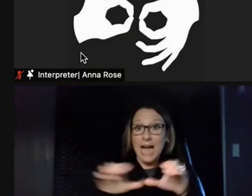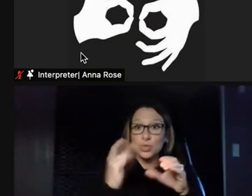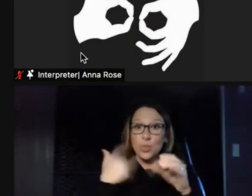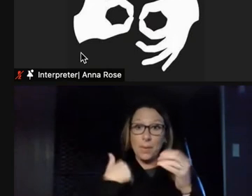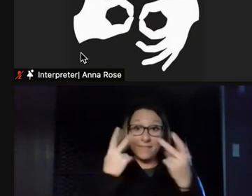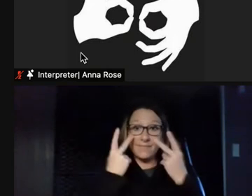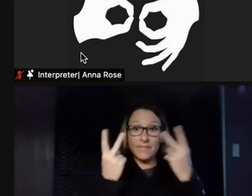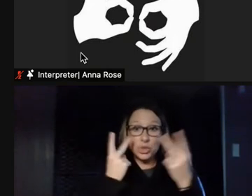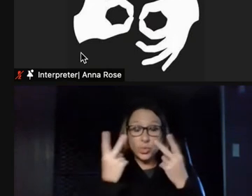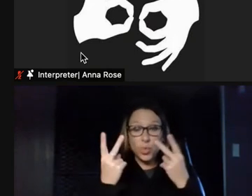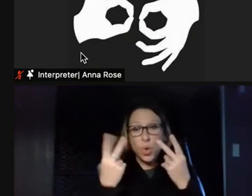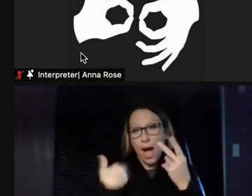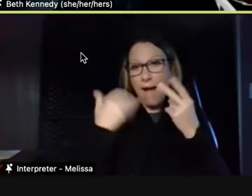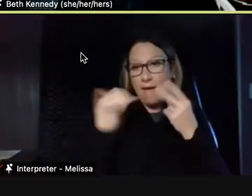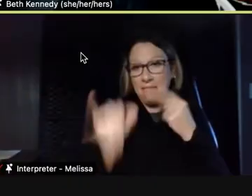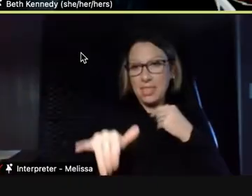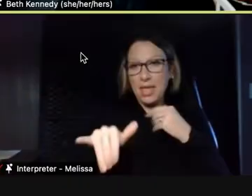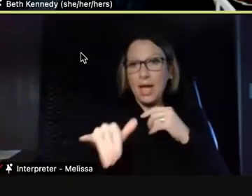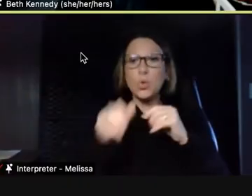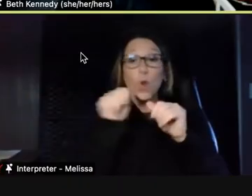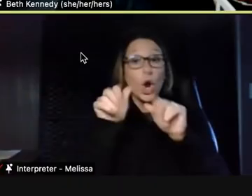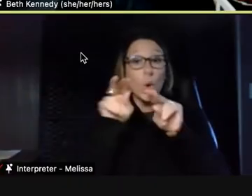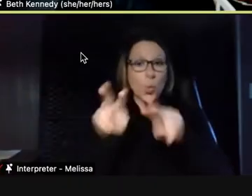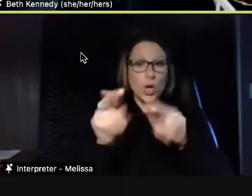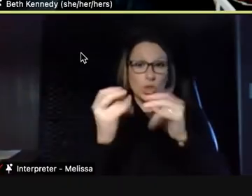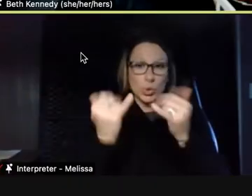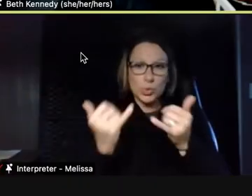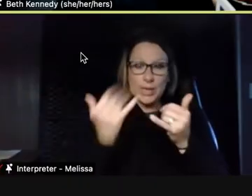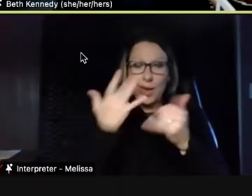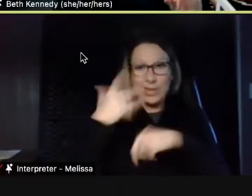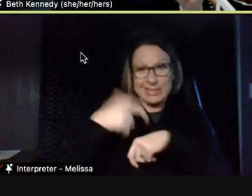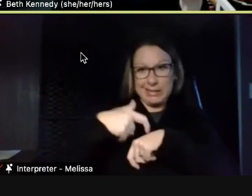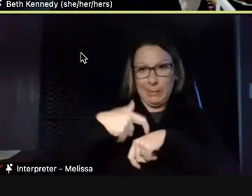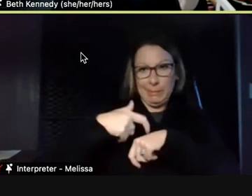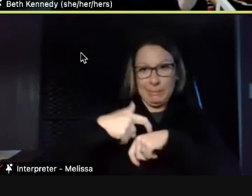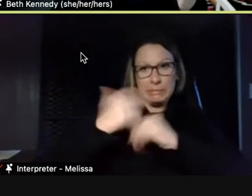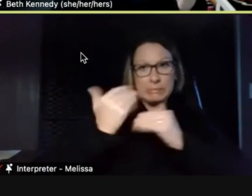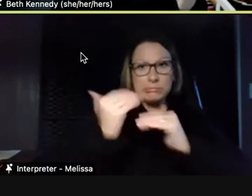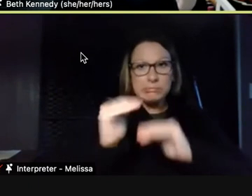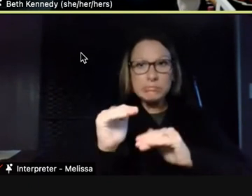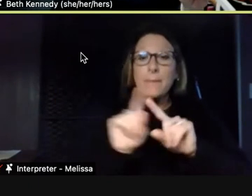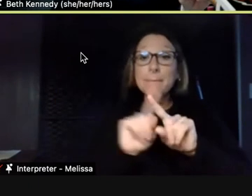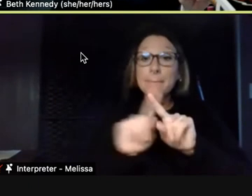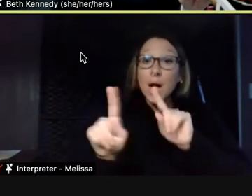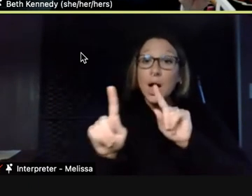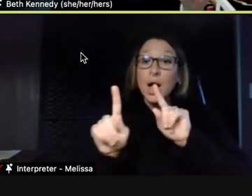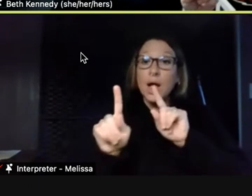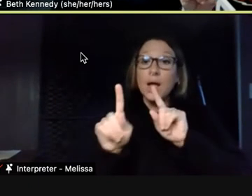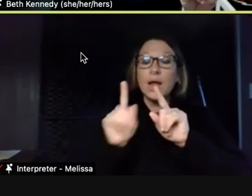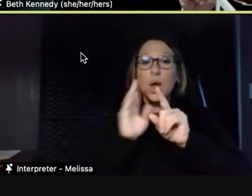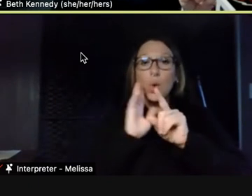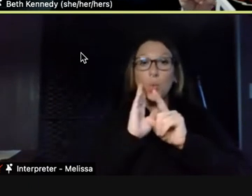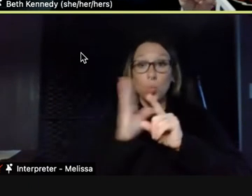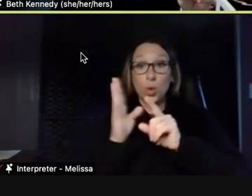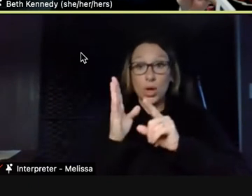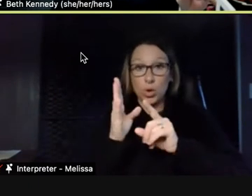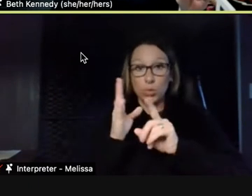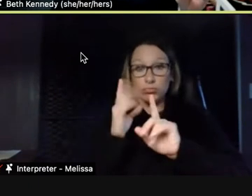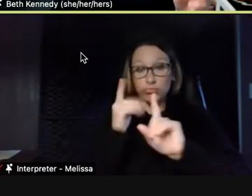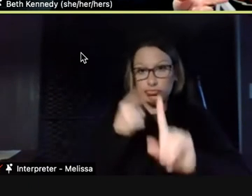watch it today because we don't have that kind of time, but I will point out this video